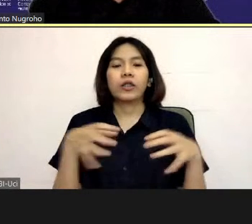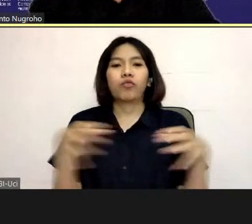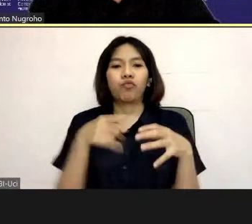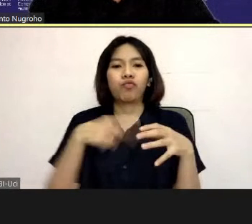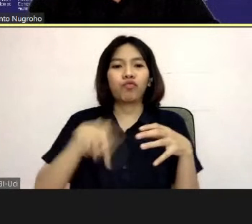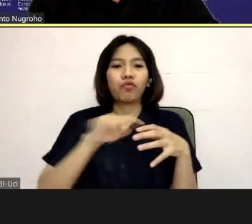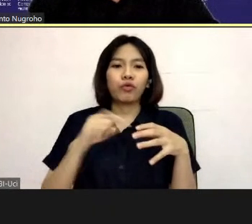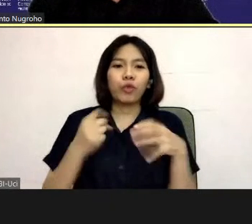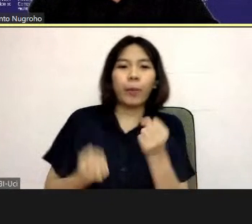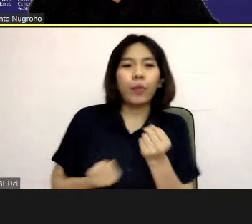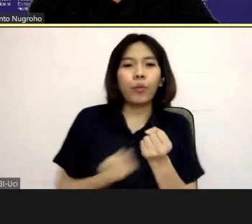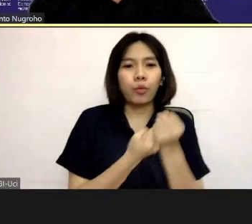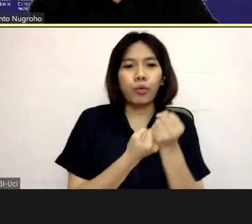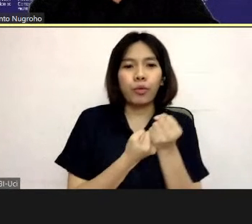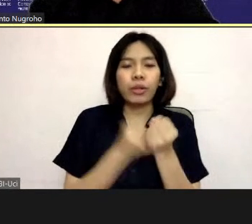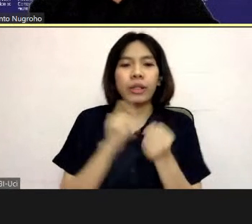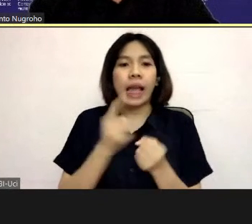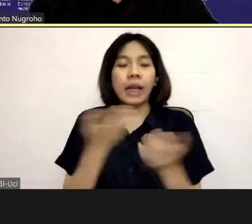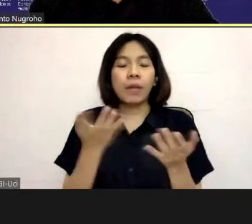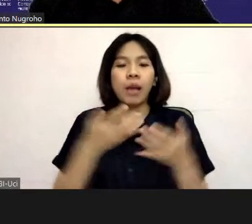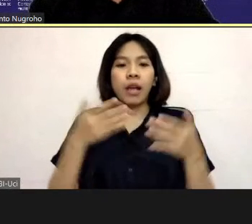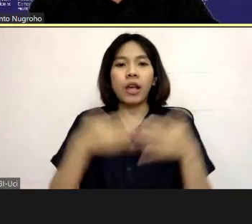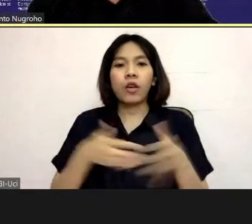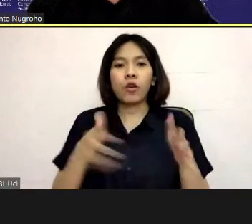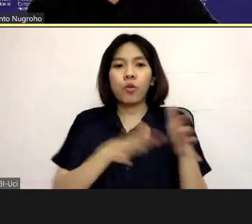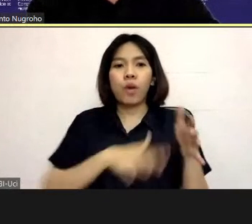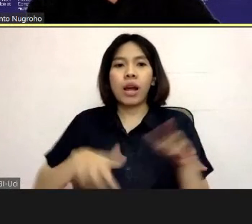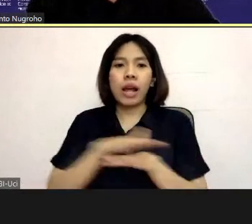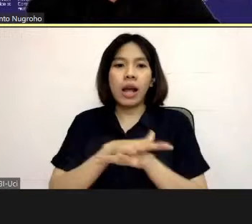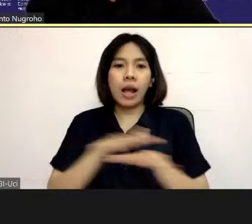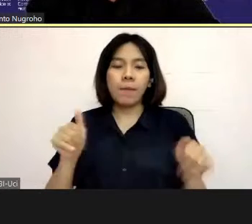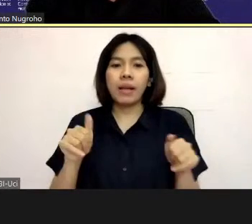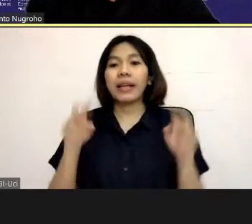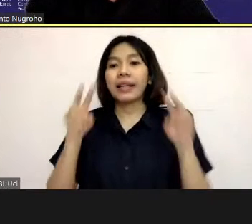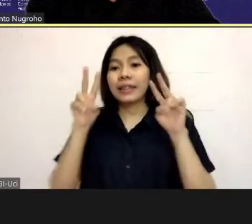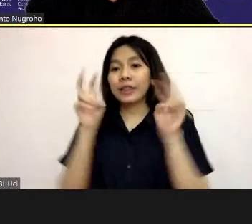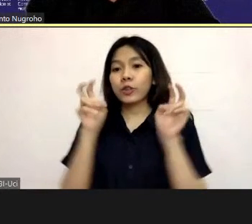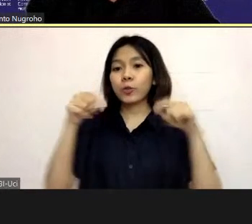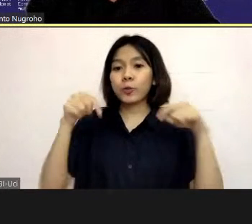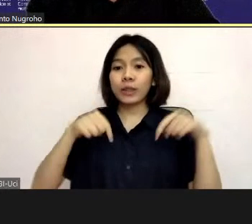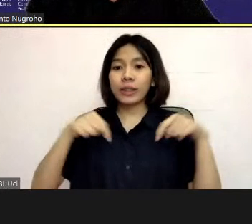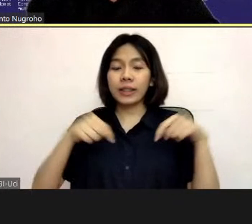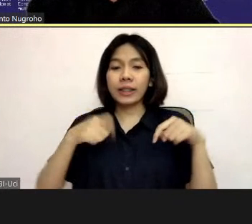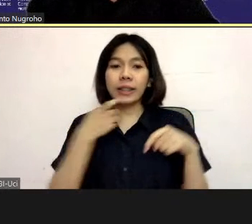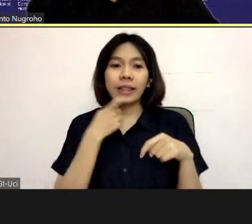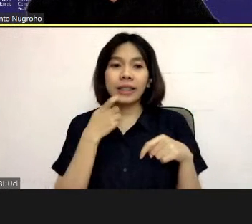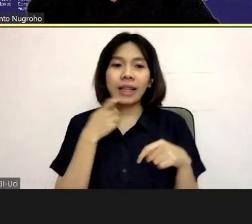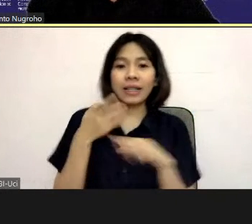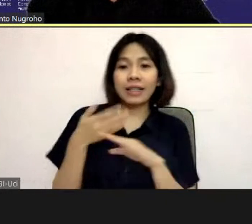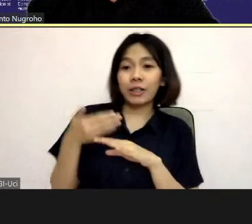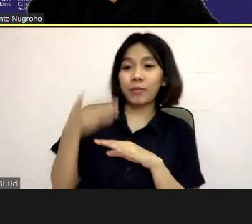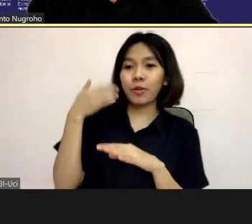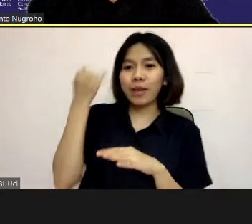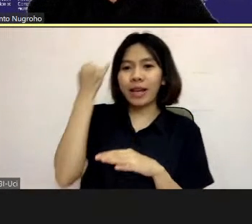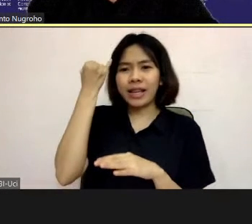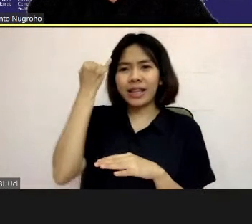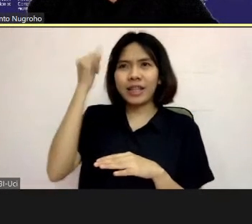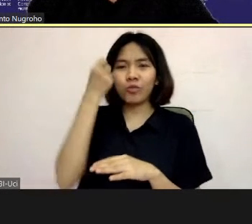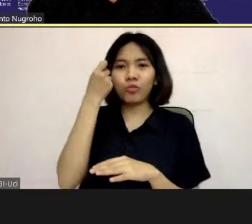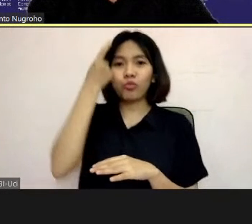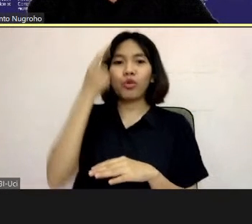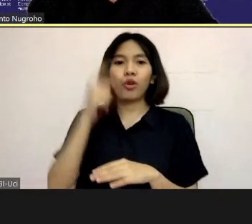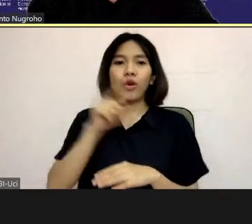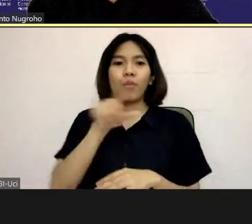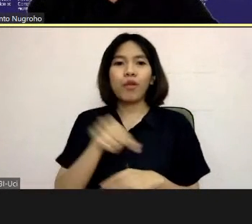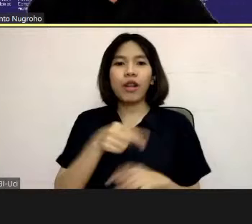group in February 2022. It was prepared as a draft to be